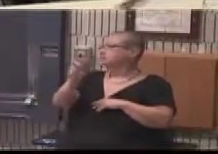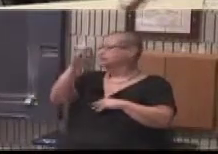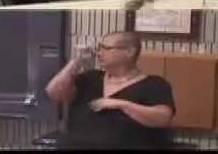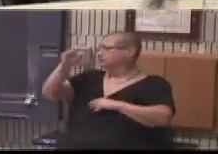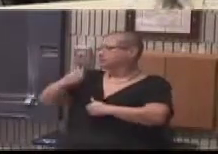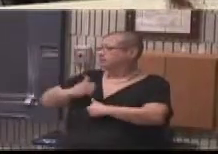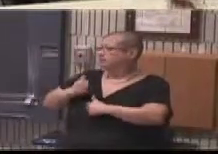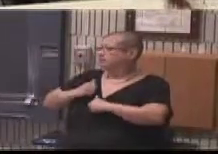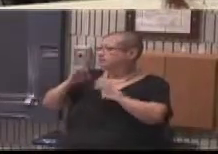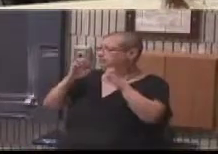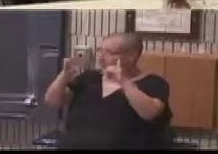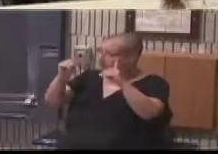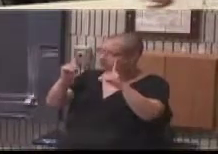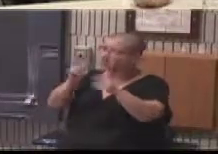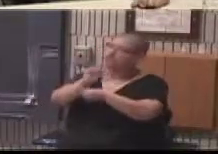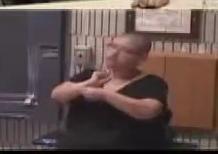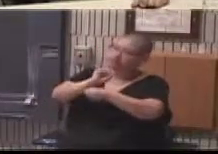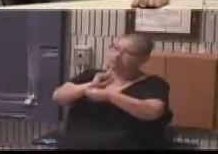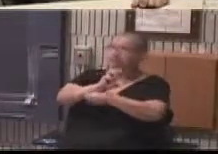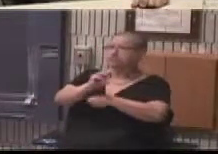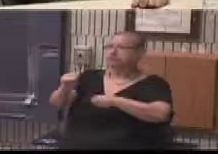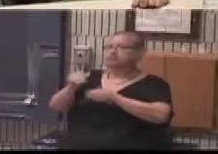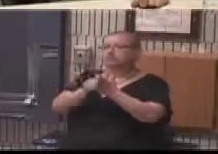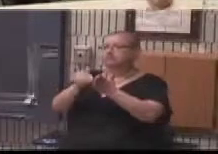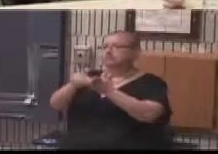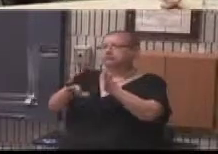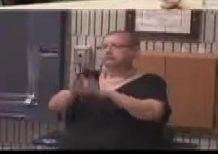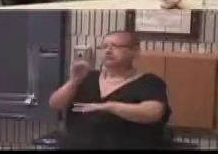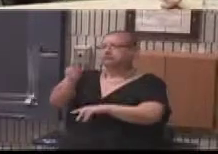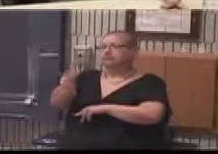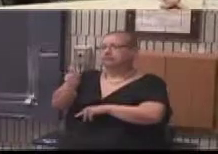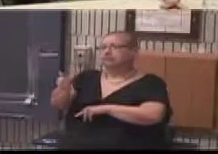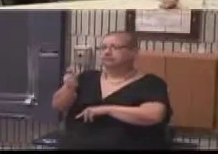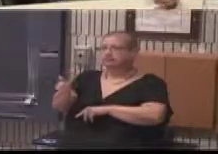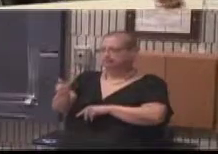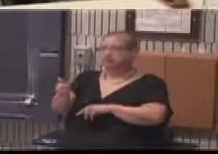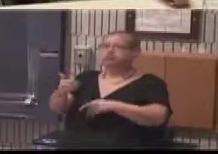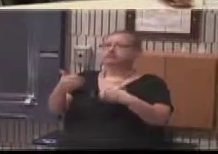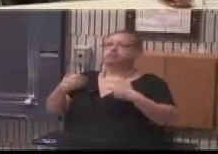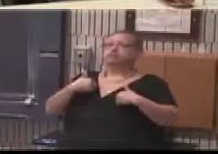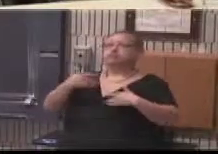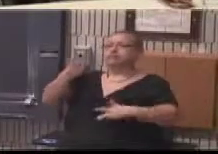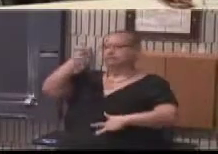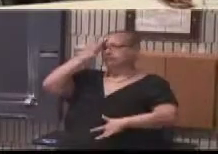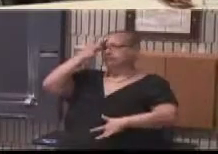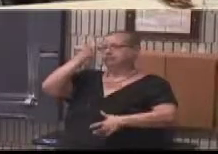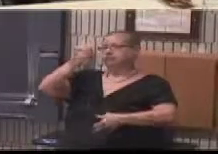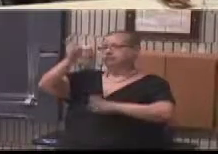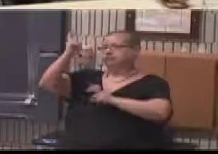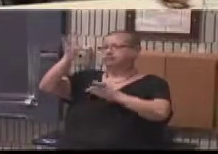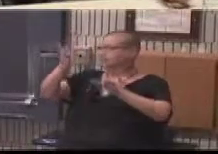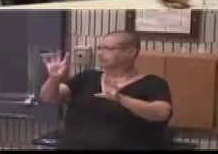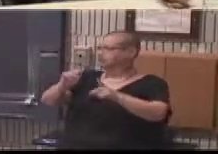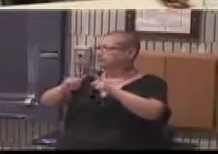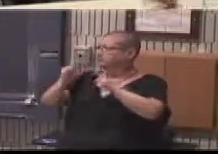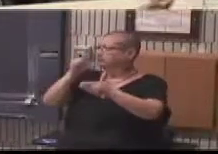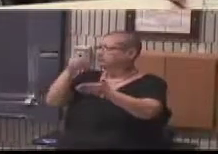military, education, jobs, and often find they're facing an illness far from home and far from their family. The